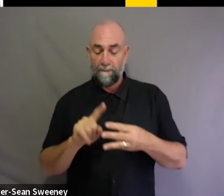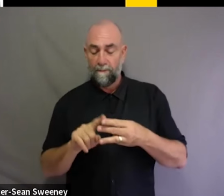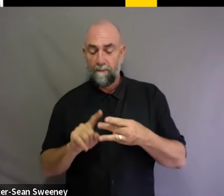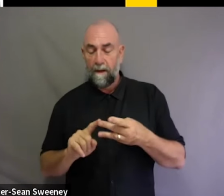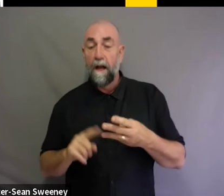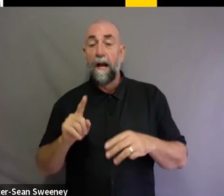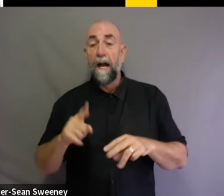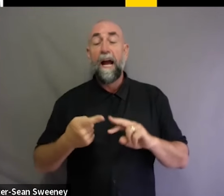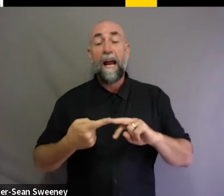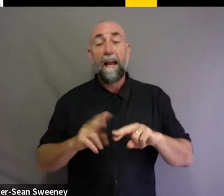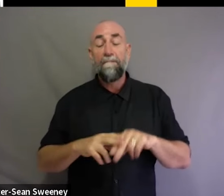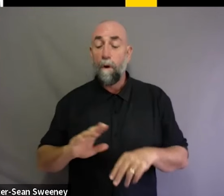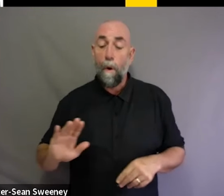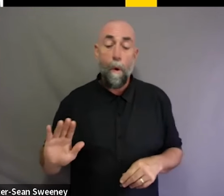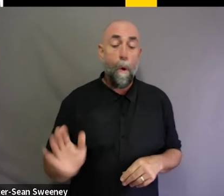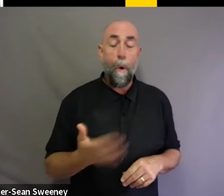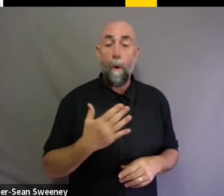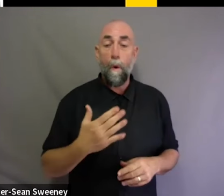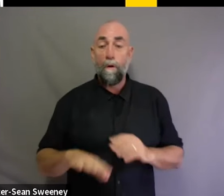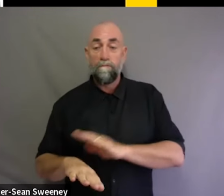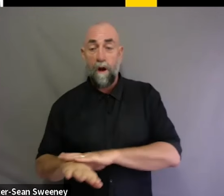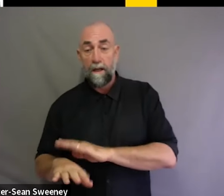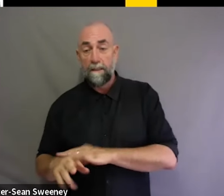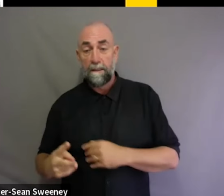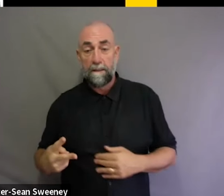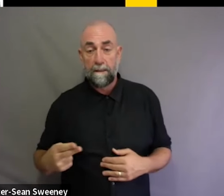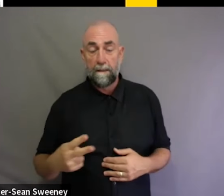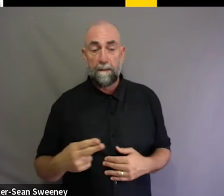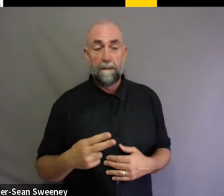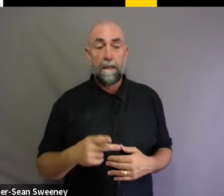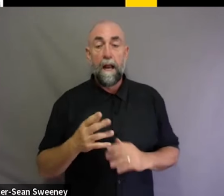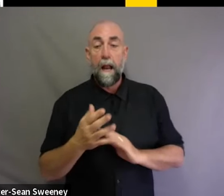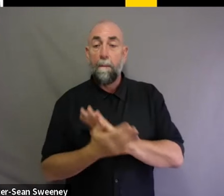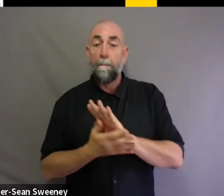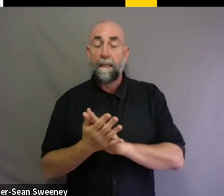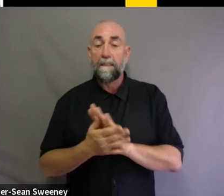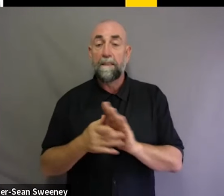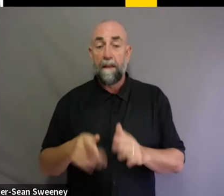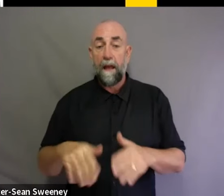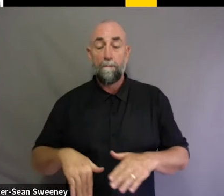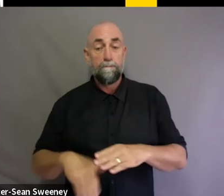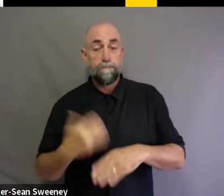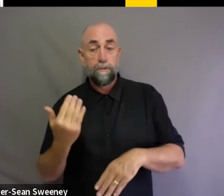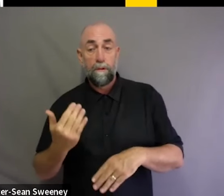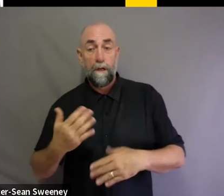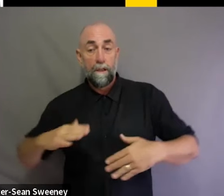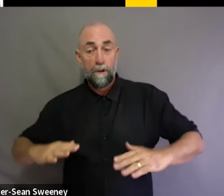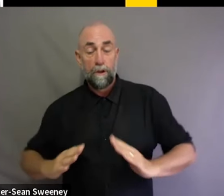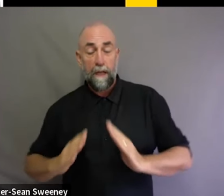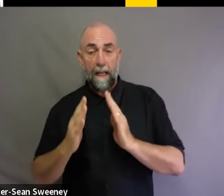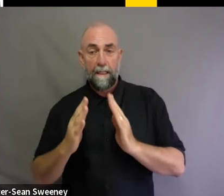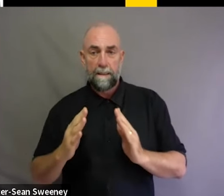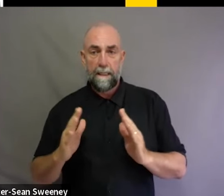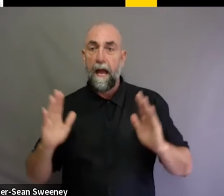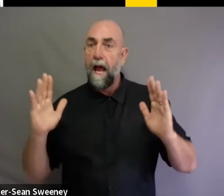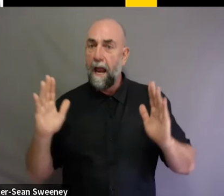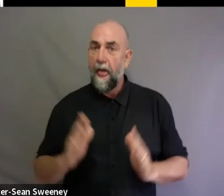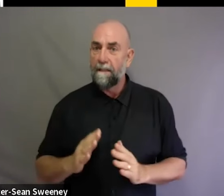all right-handed, it is less resilient in the face of a random challenge. The students learned